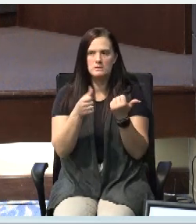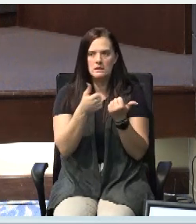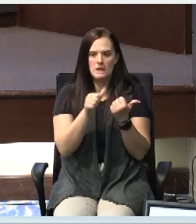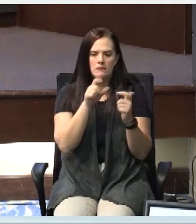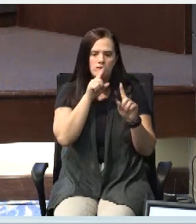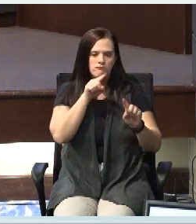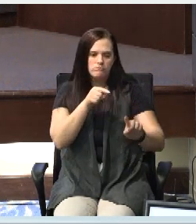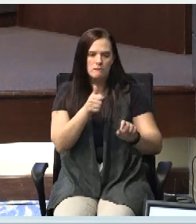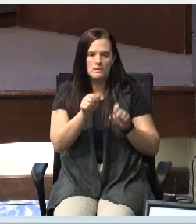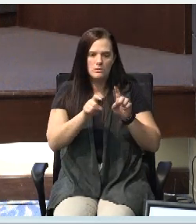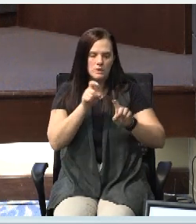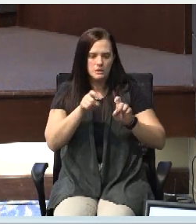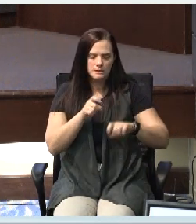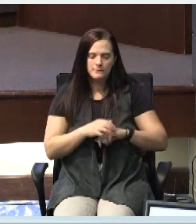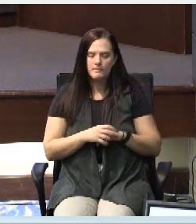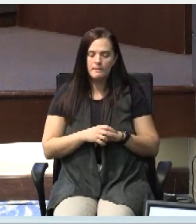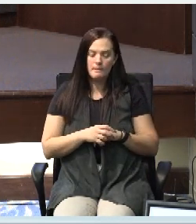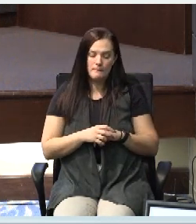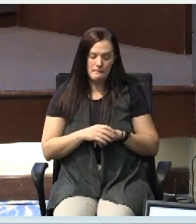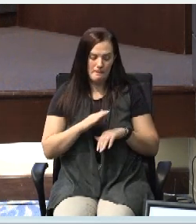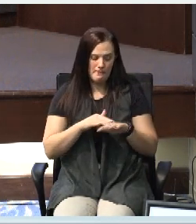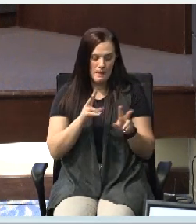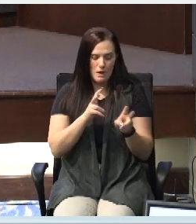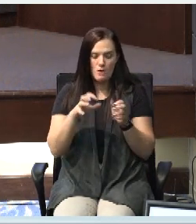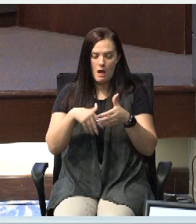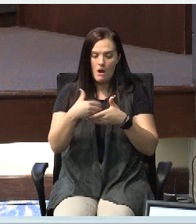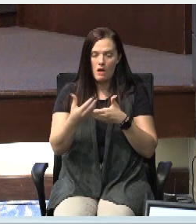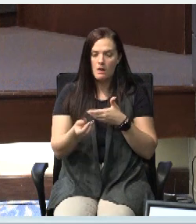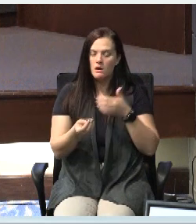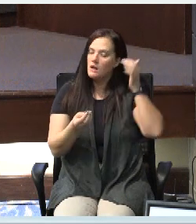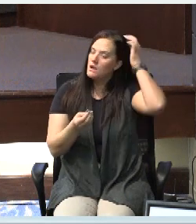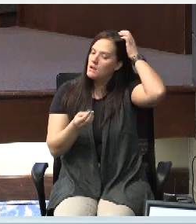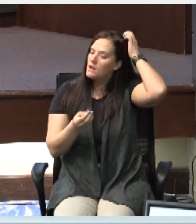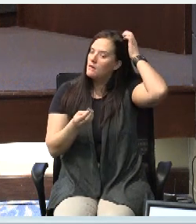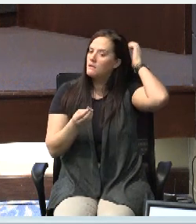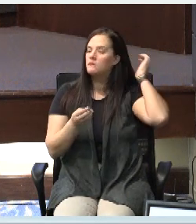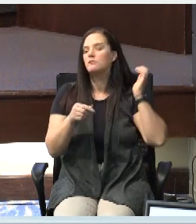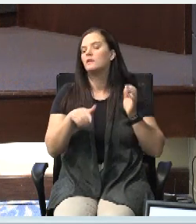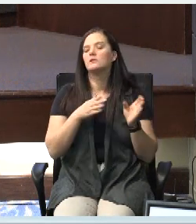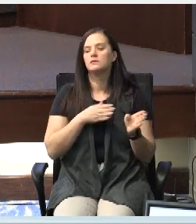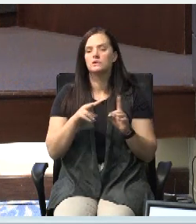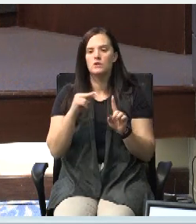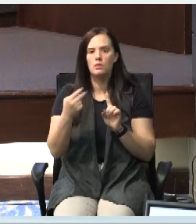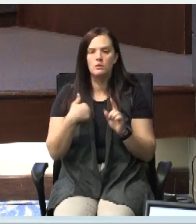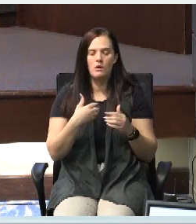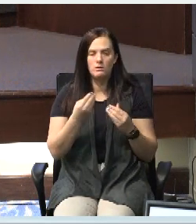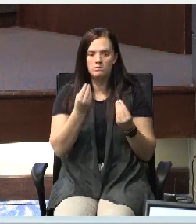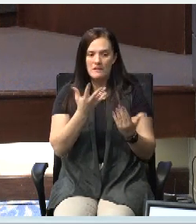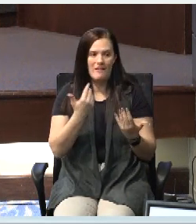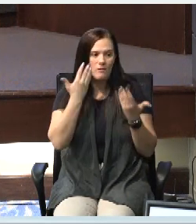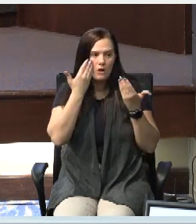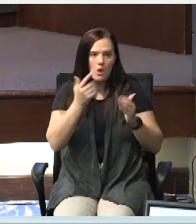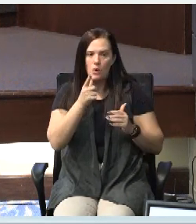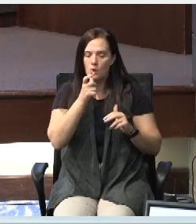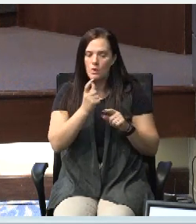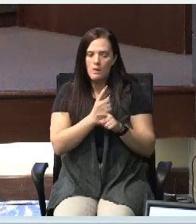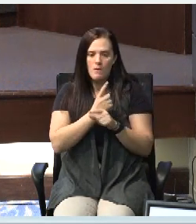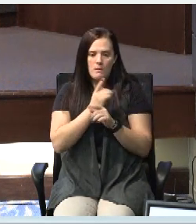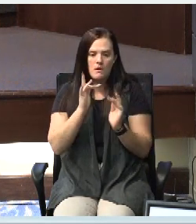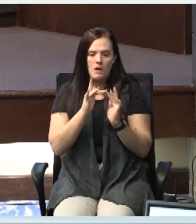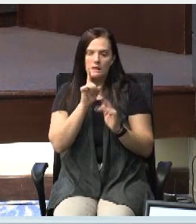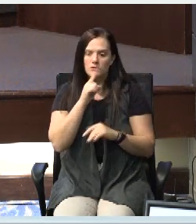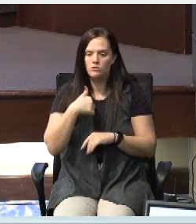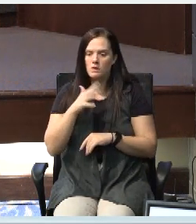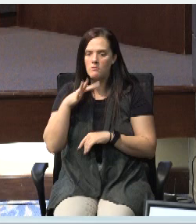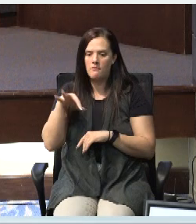of questions. On issues outside of code compliance scope, we always stress to our customers that if we don't know who the appropriate contact is,